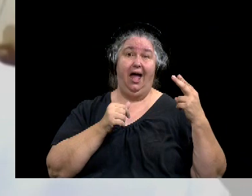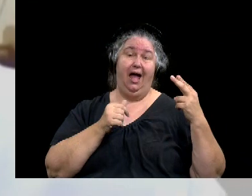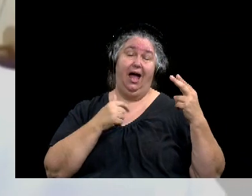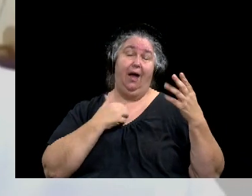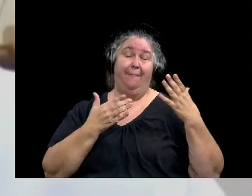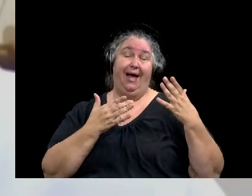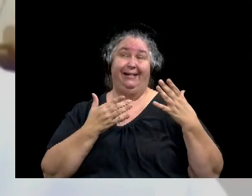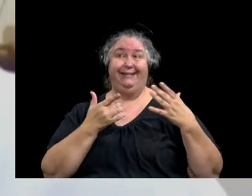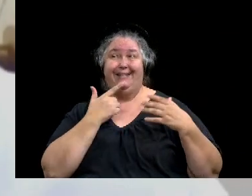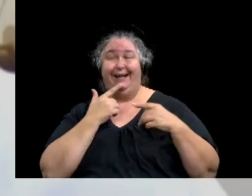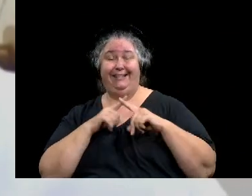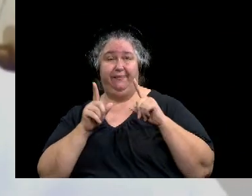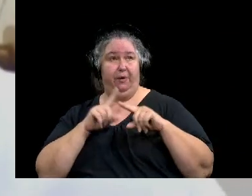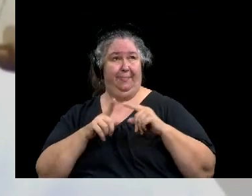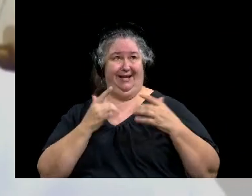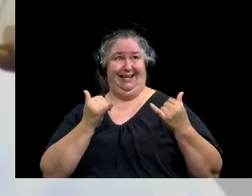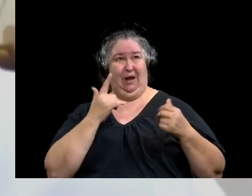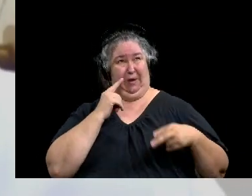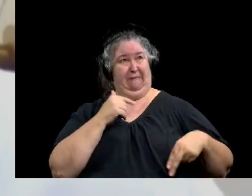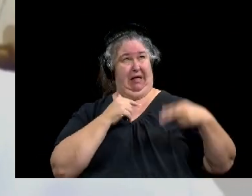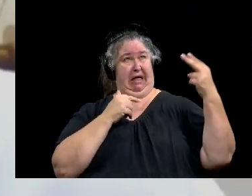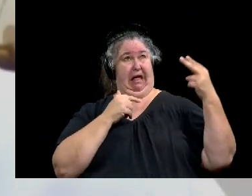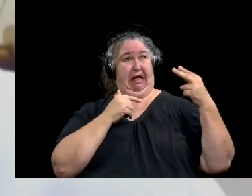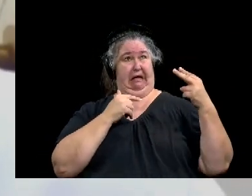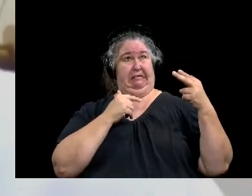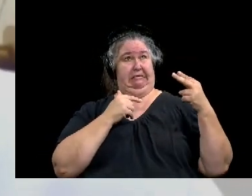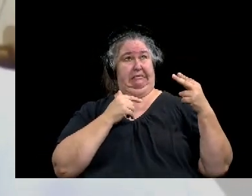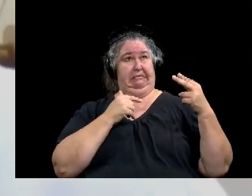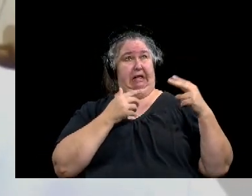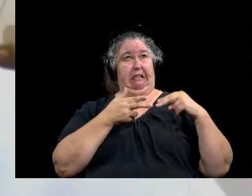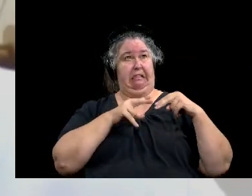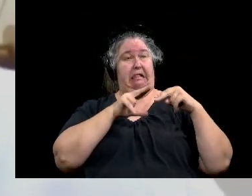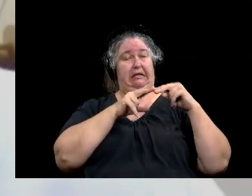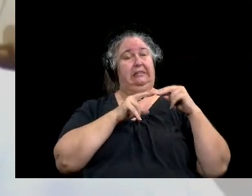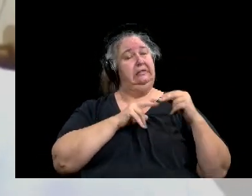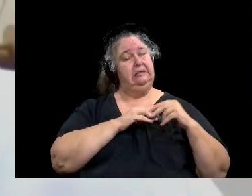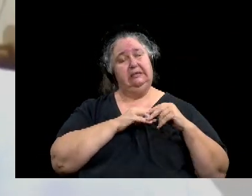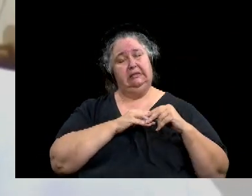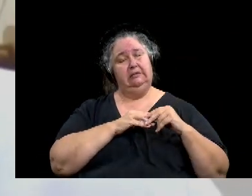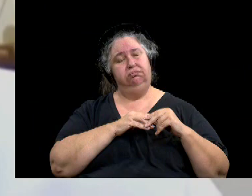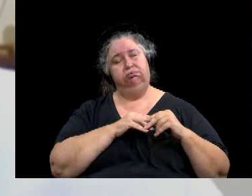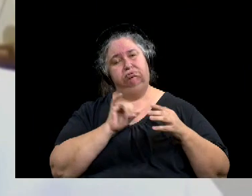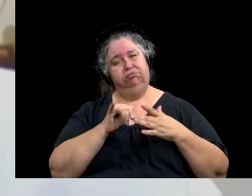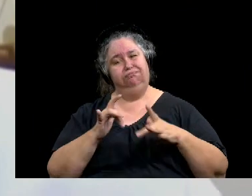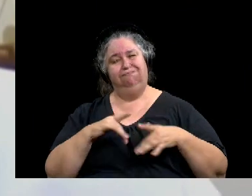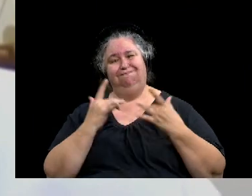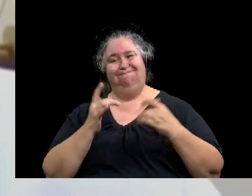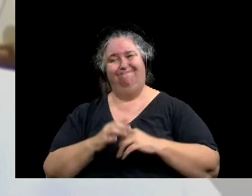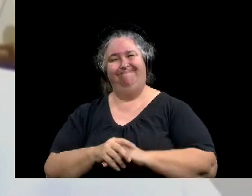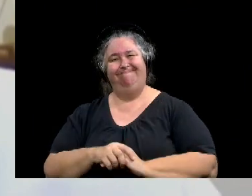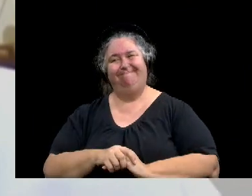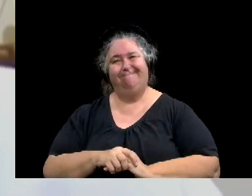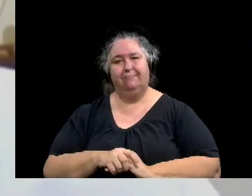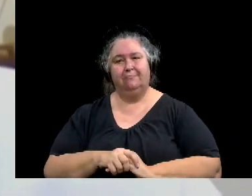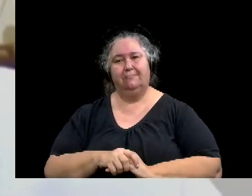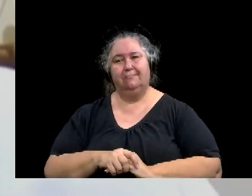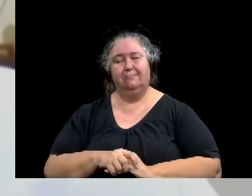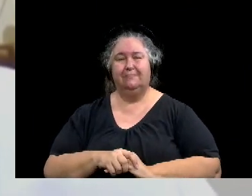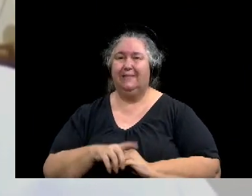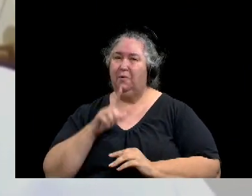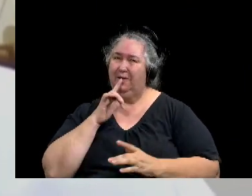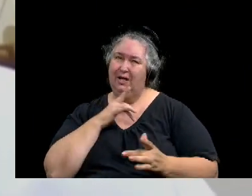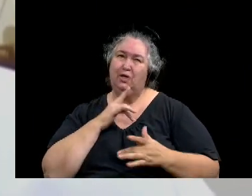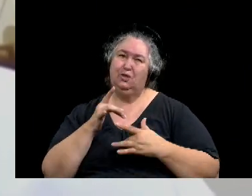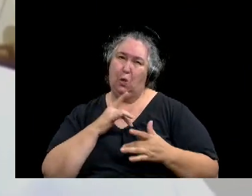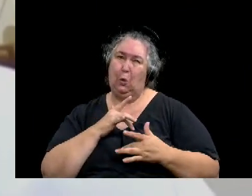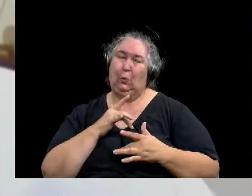differently, but given the very high prevalence right now, these high-risk events are concerning to the point that I